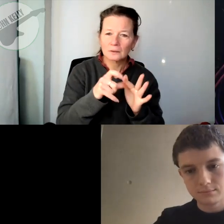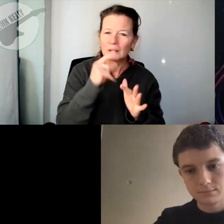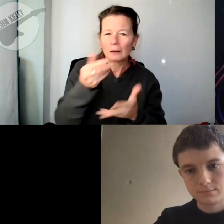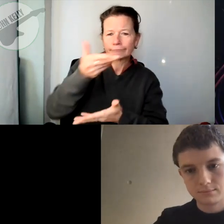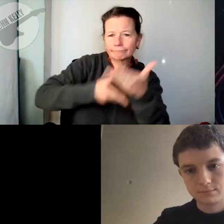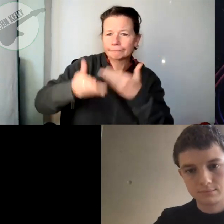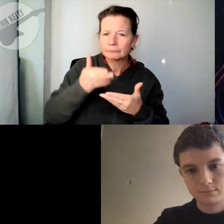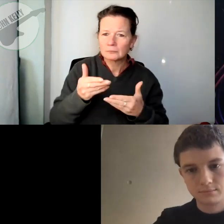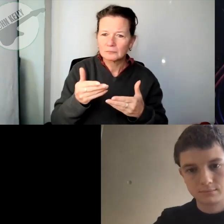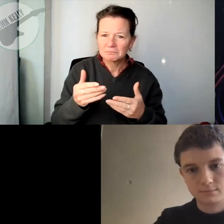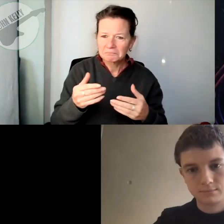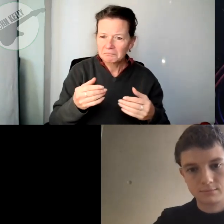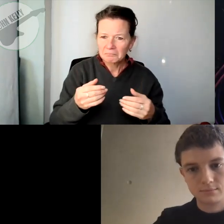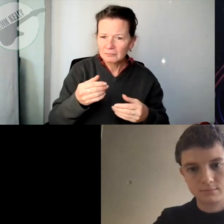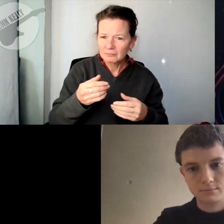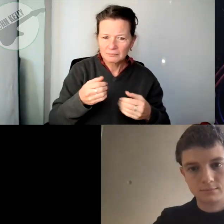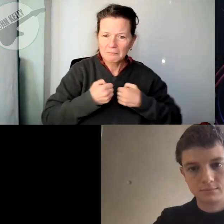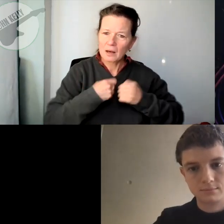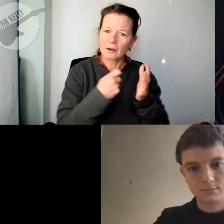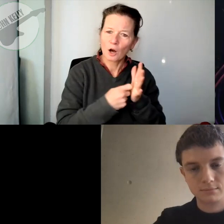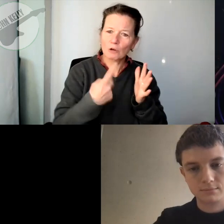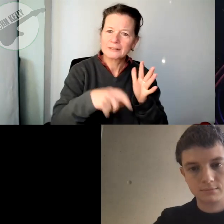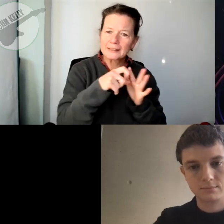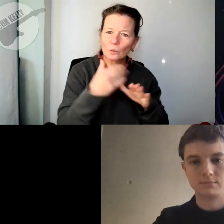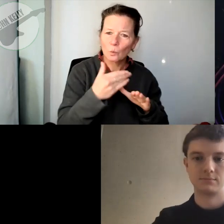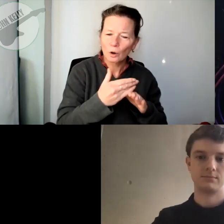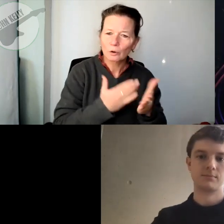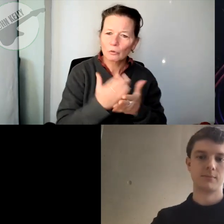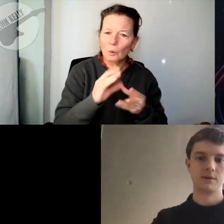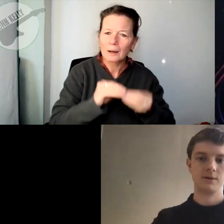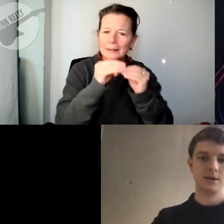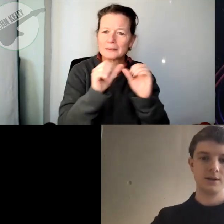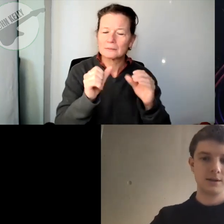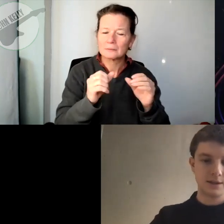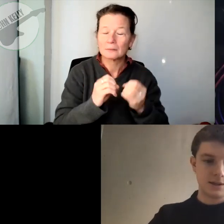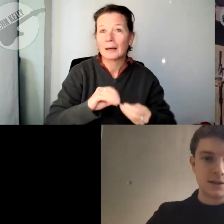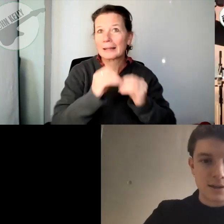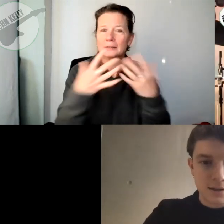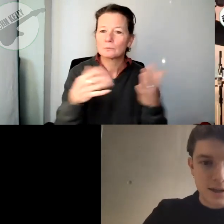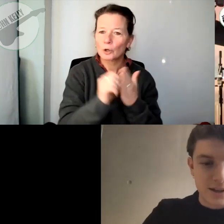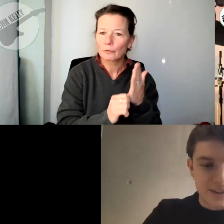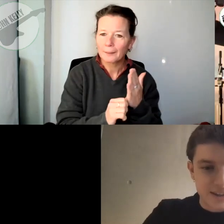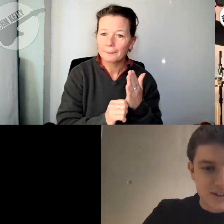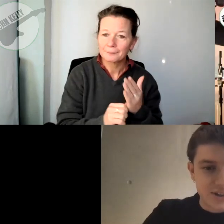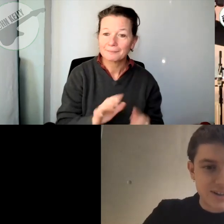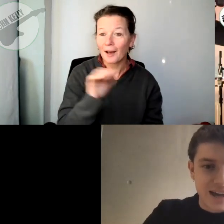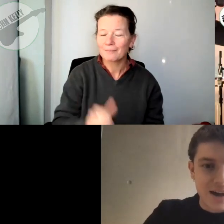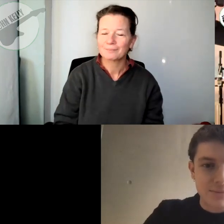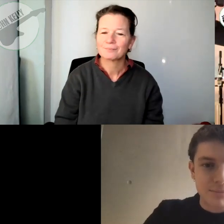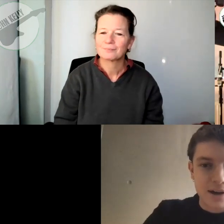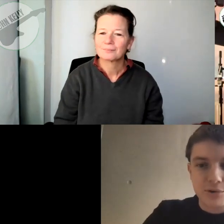R&D work that I've been doing through the Unlimited program. Harry, over to you. Hello, thank you,